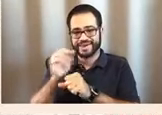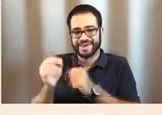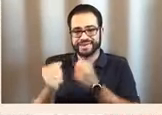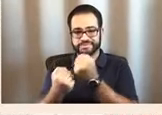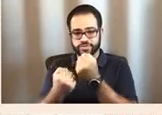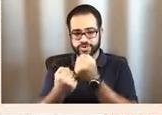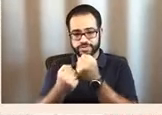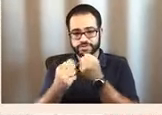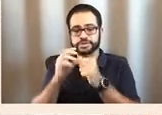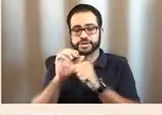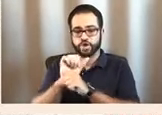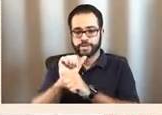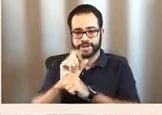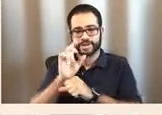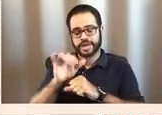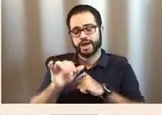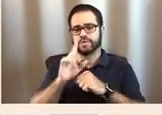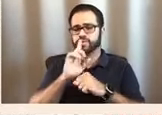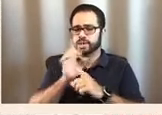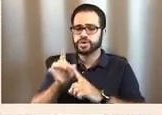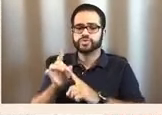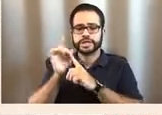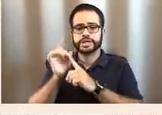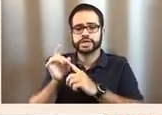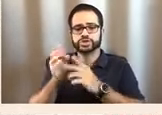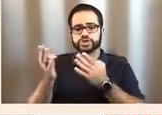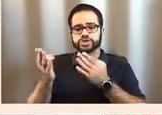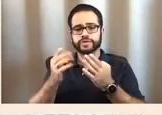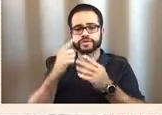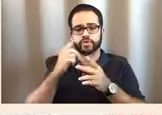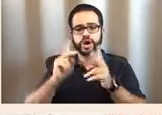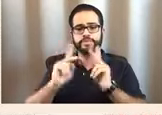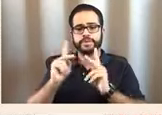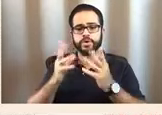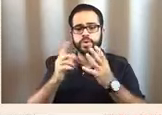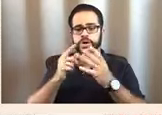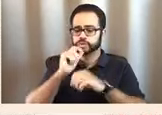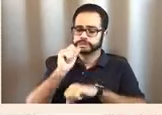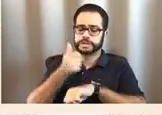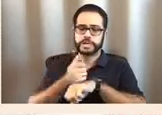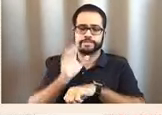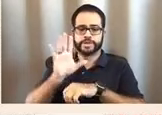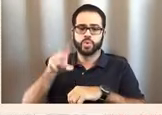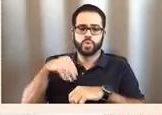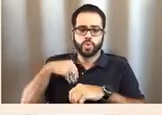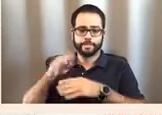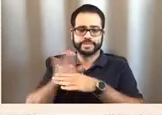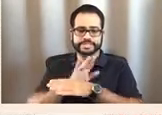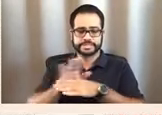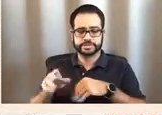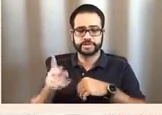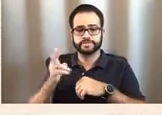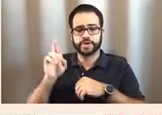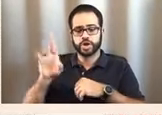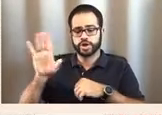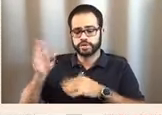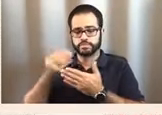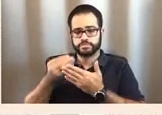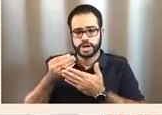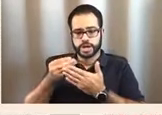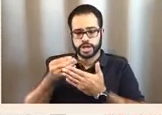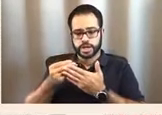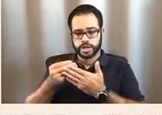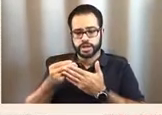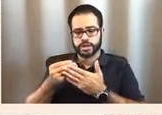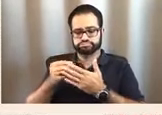very unique service for people interested in starting their own business. VR funds a group of specialists